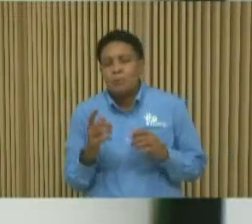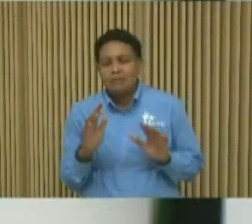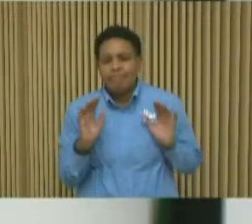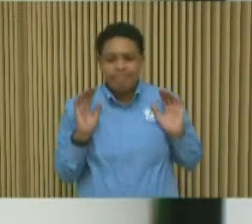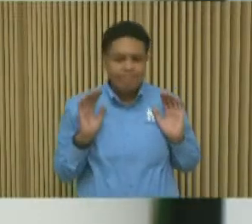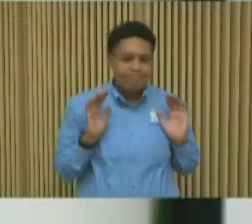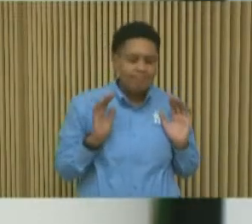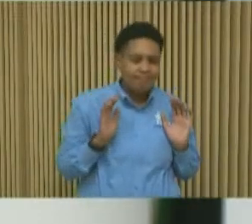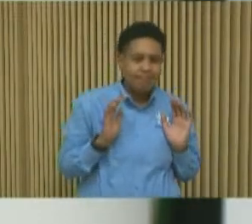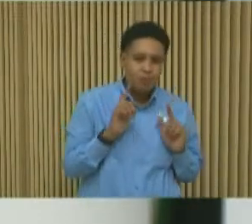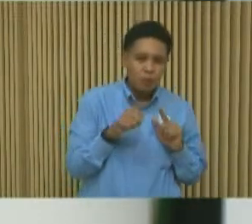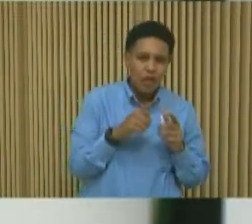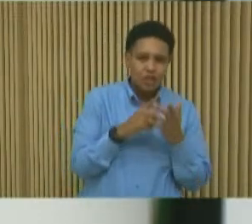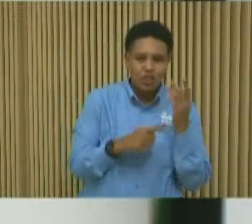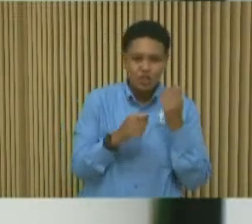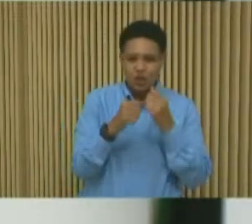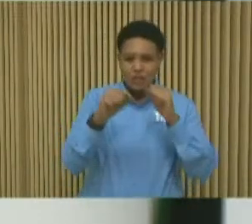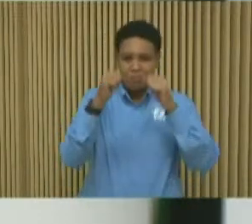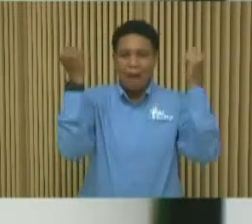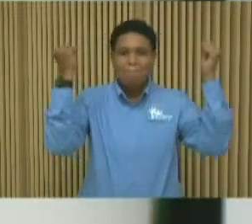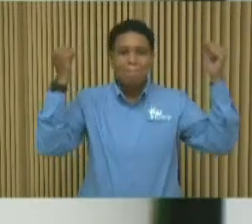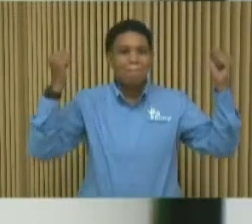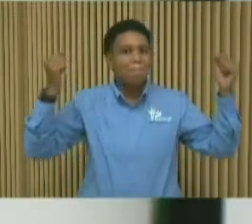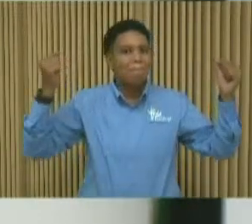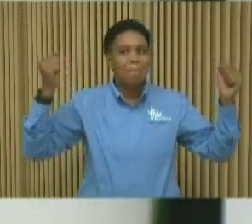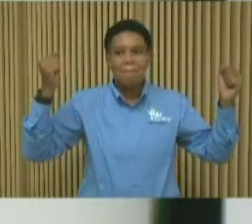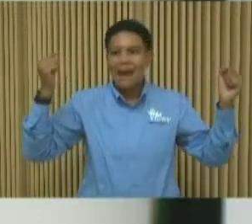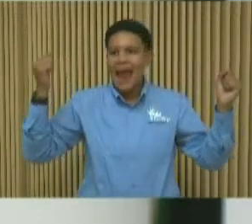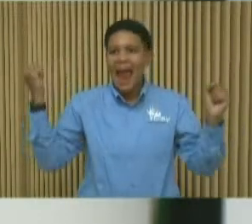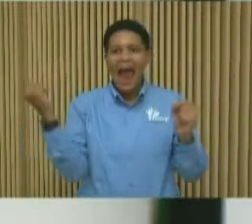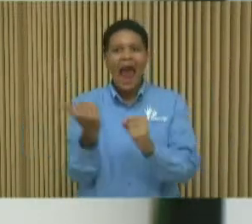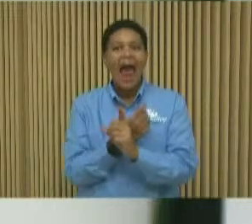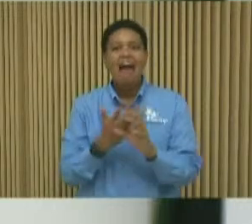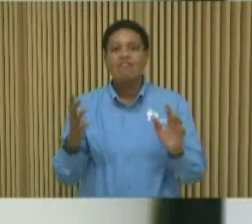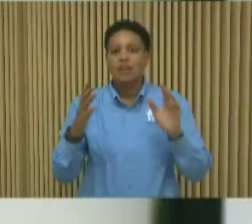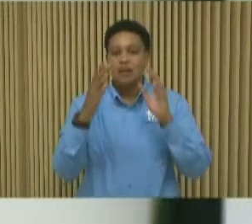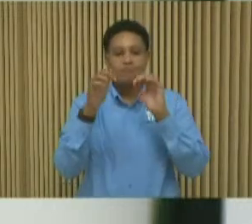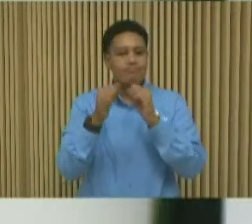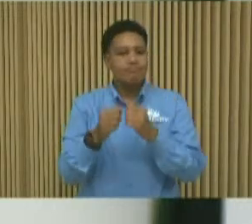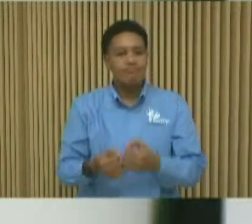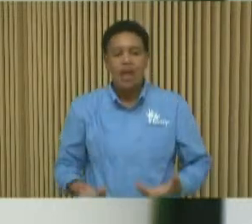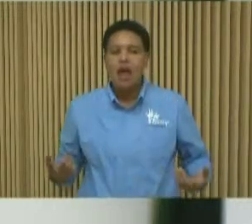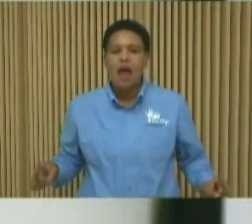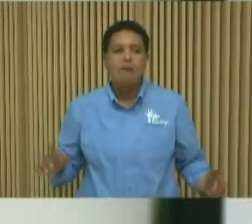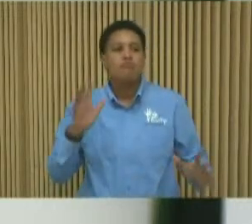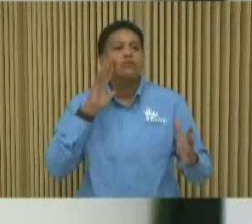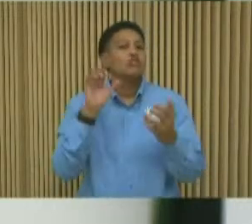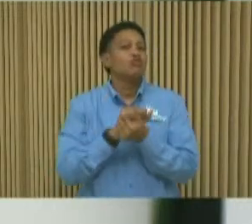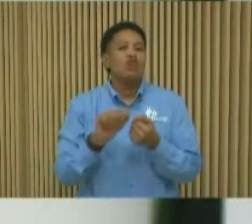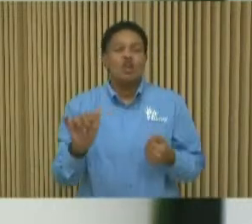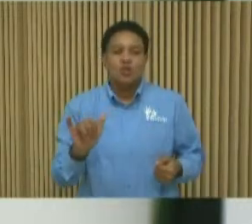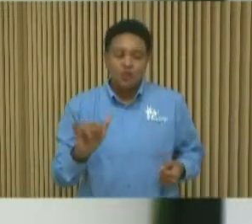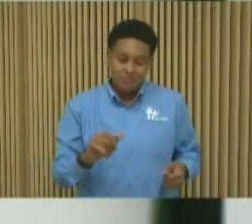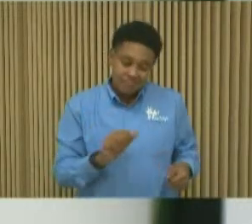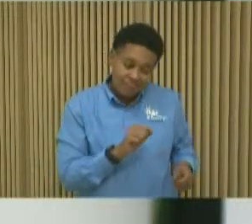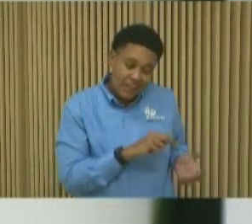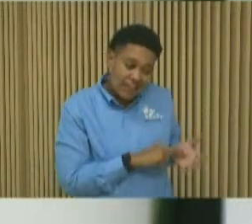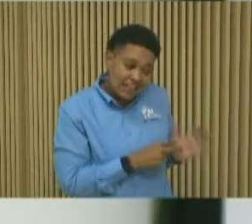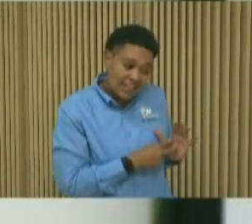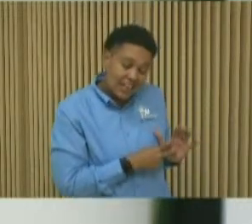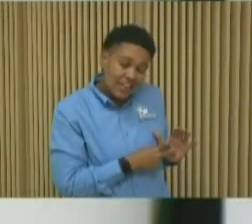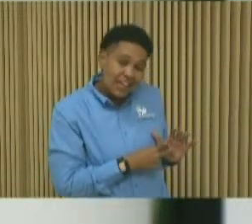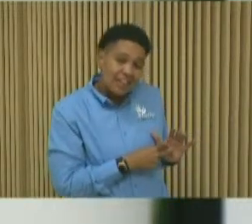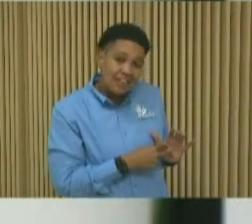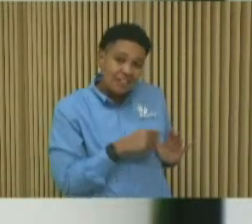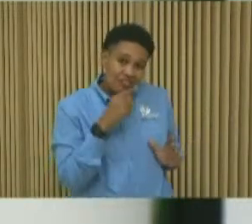especially when trust is broken. Yes, that's when everything else is broken down sometimes, or has been broken down, right? Indeed. Ms. Palmer? And it